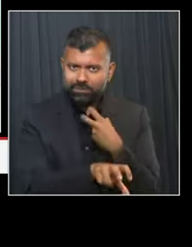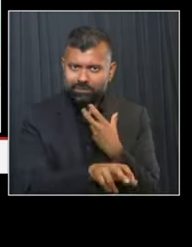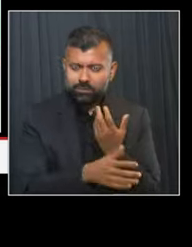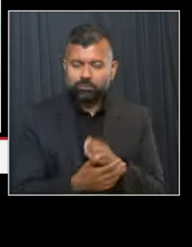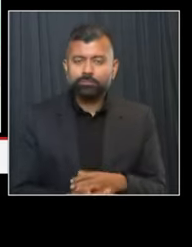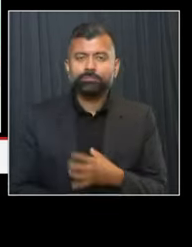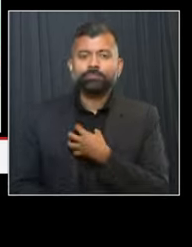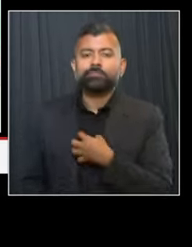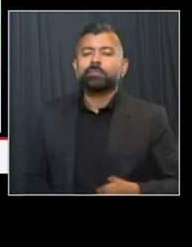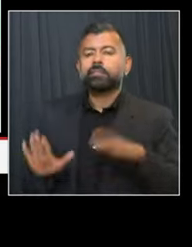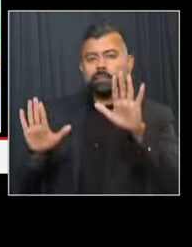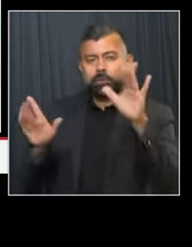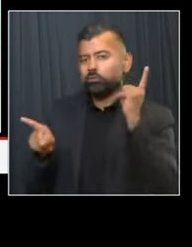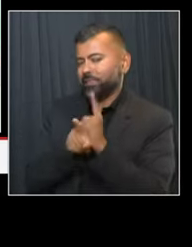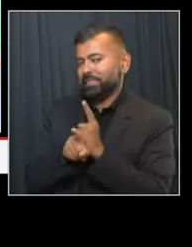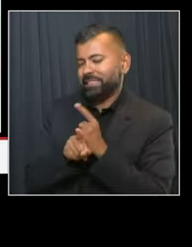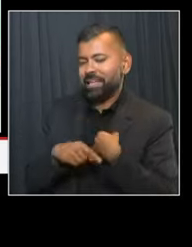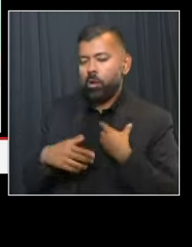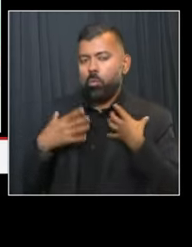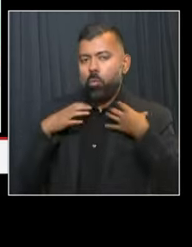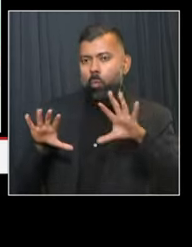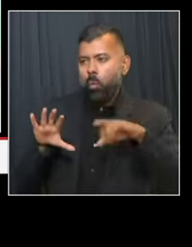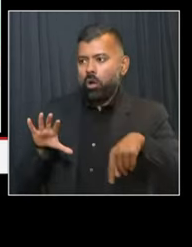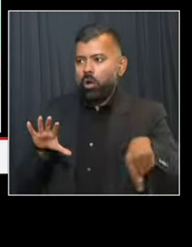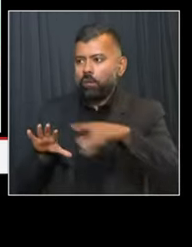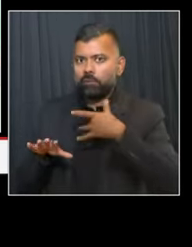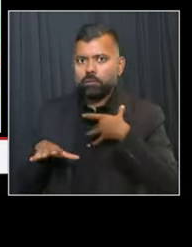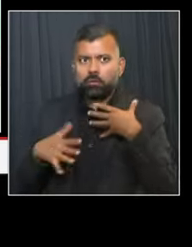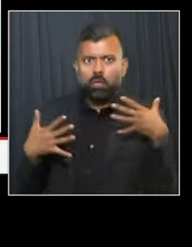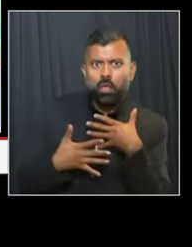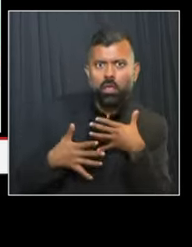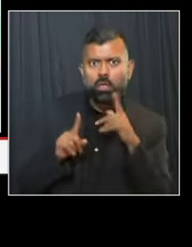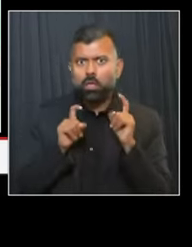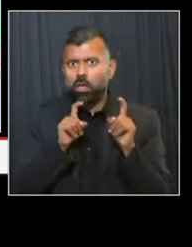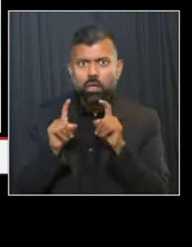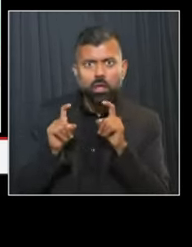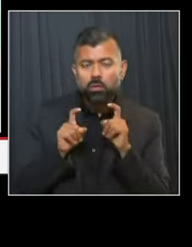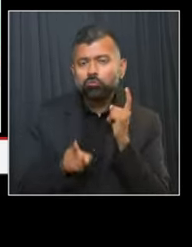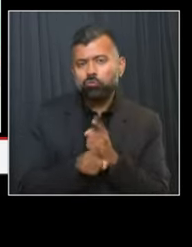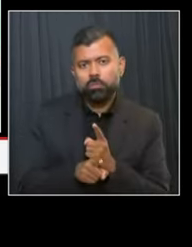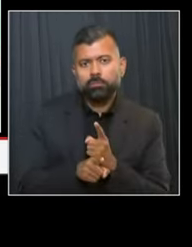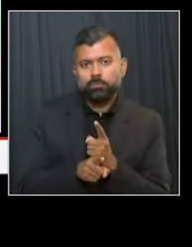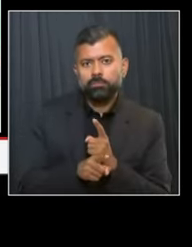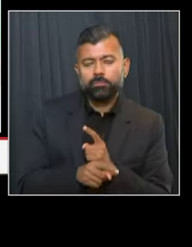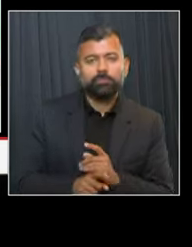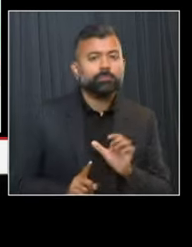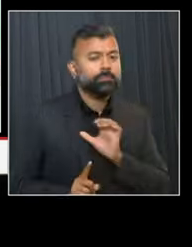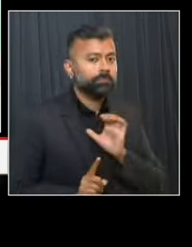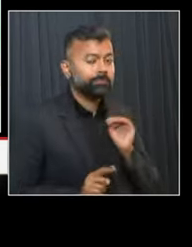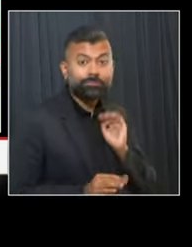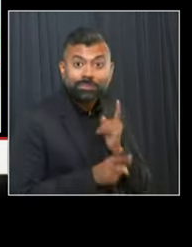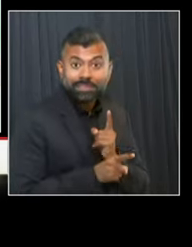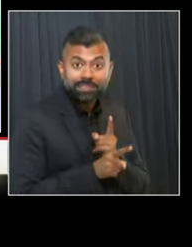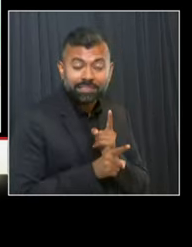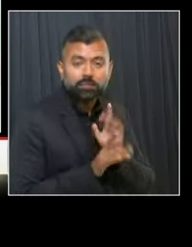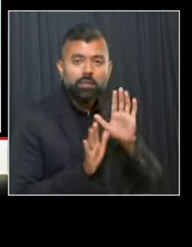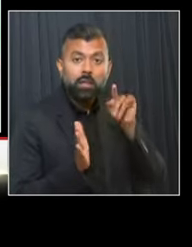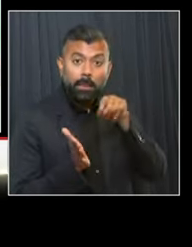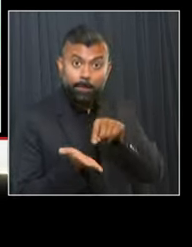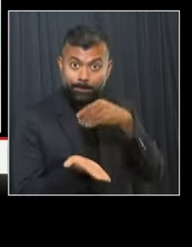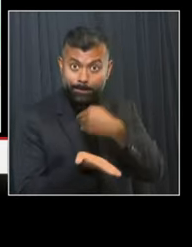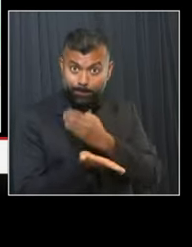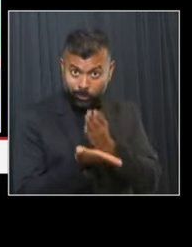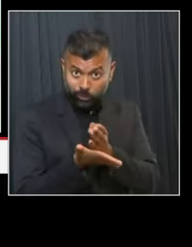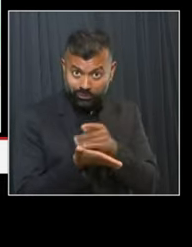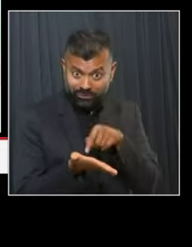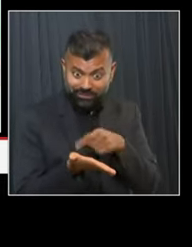action. Yes. And but the number in the budget says a nearly 4% drop. So I think it's good for them hearing that